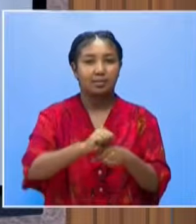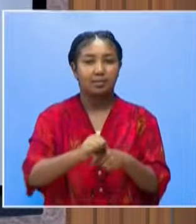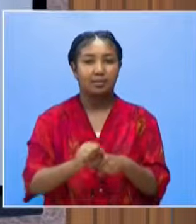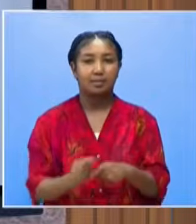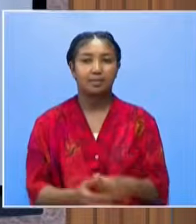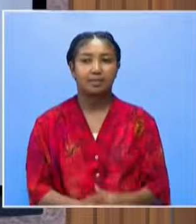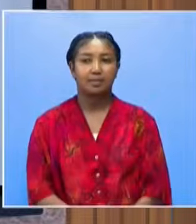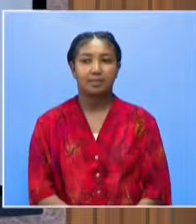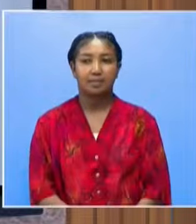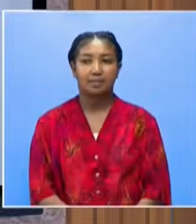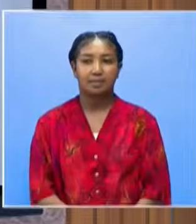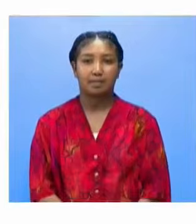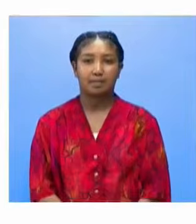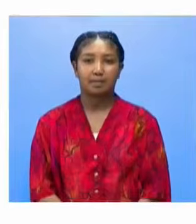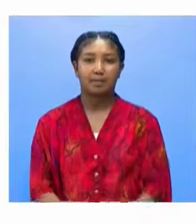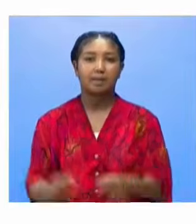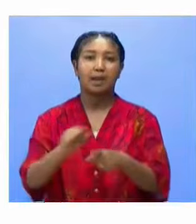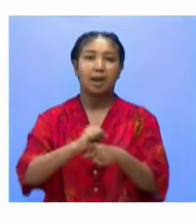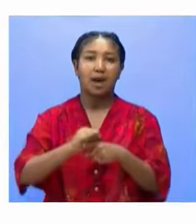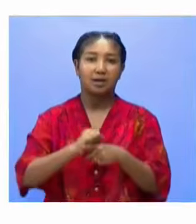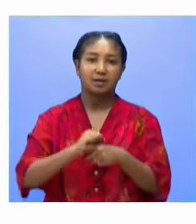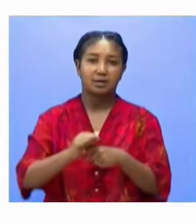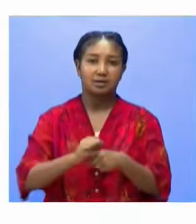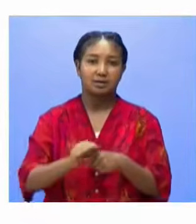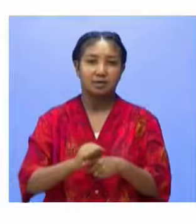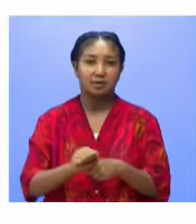minutes. Activity